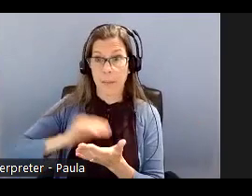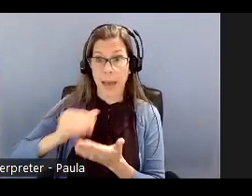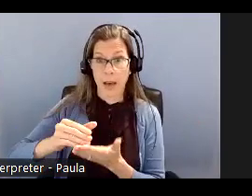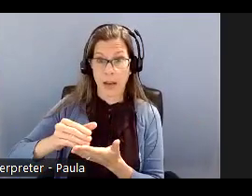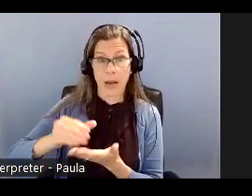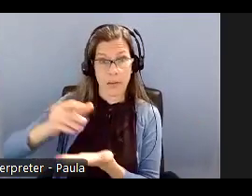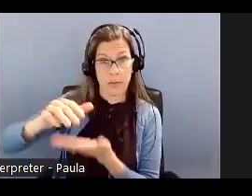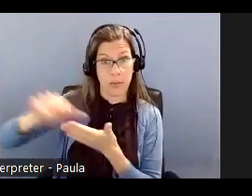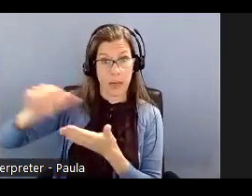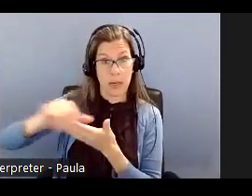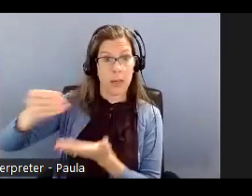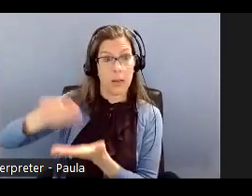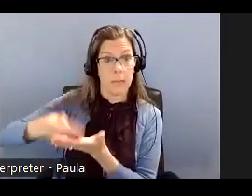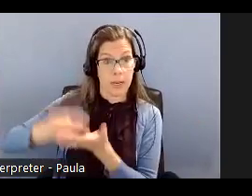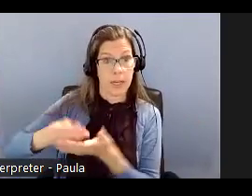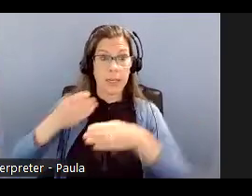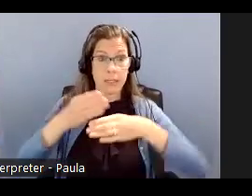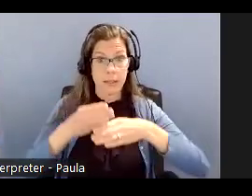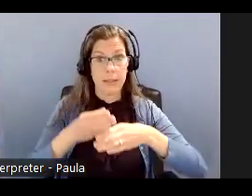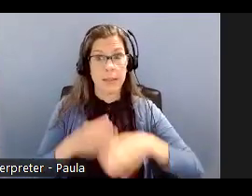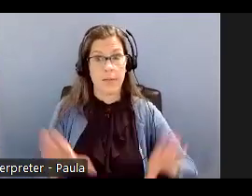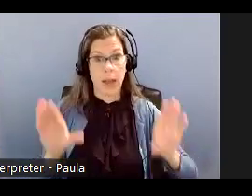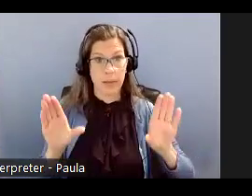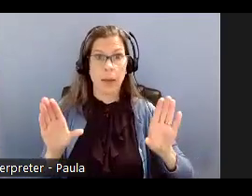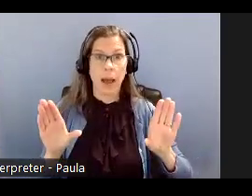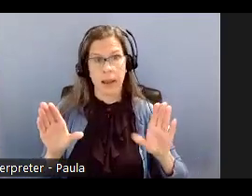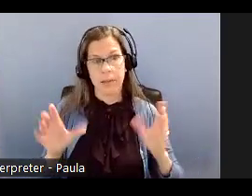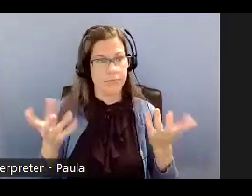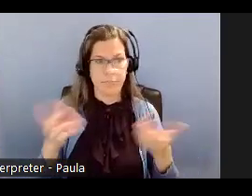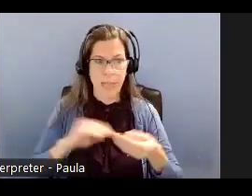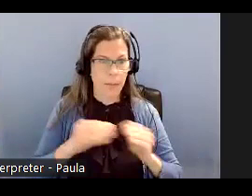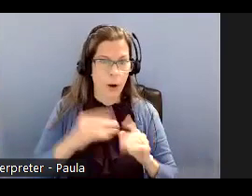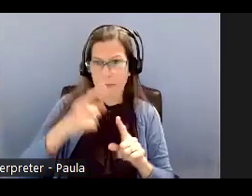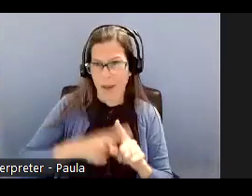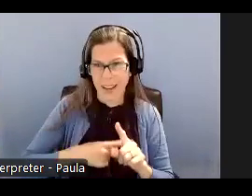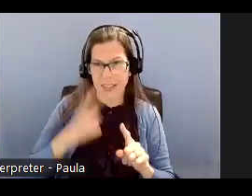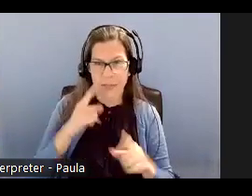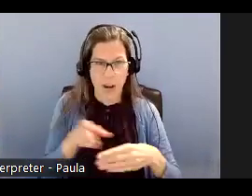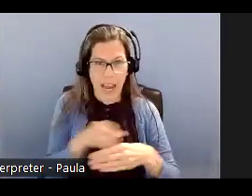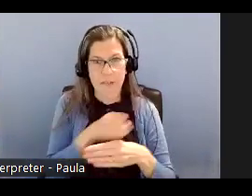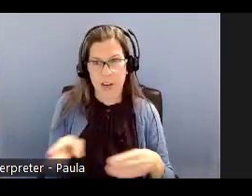wages, and then it can be divided into different months to get an average.